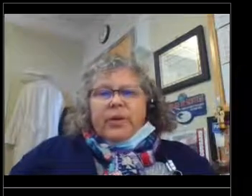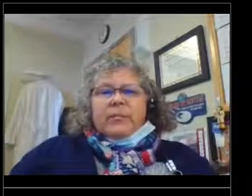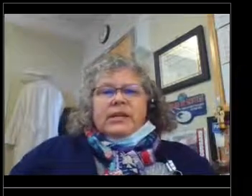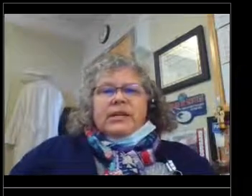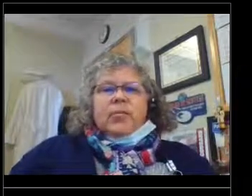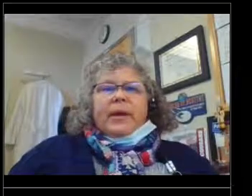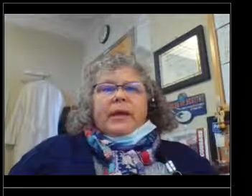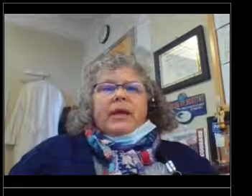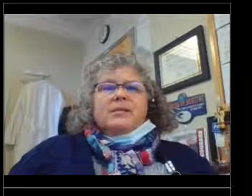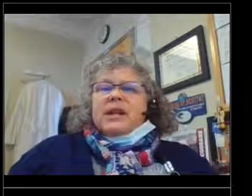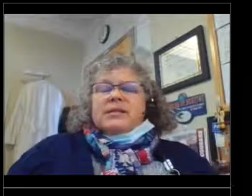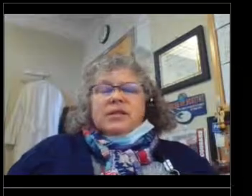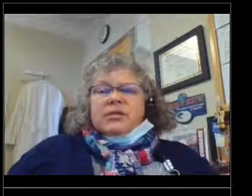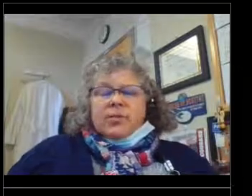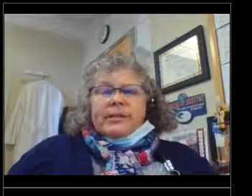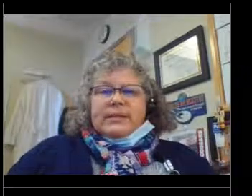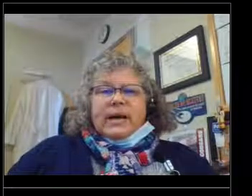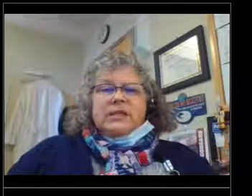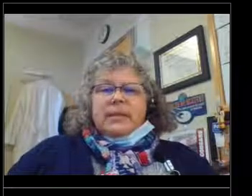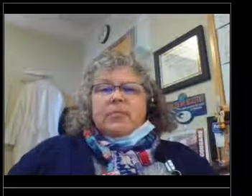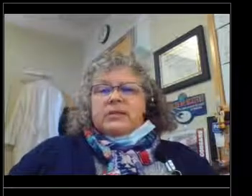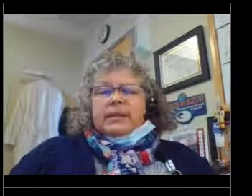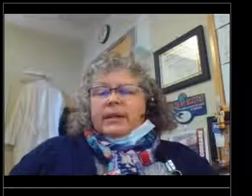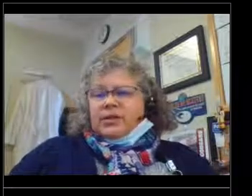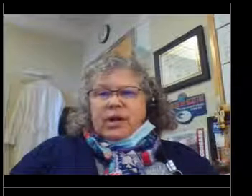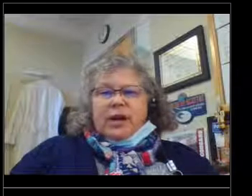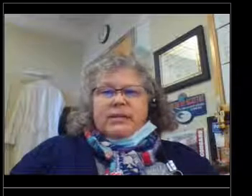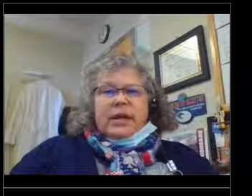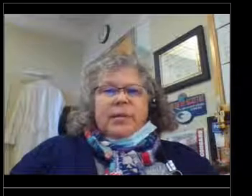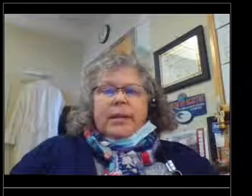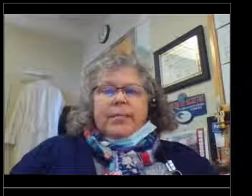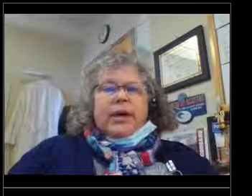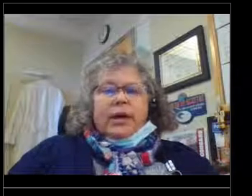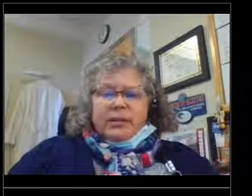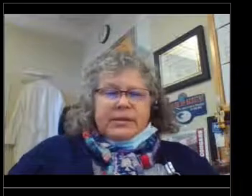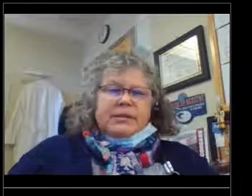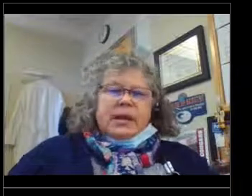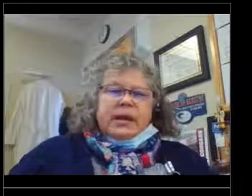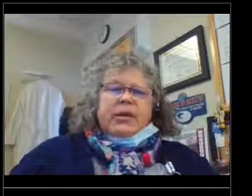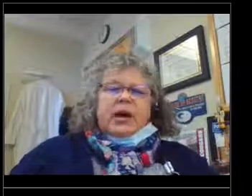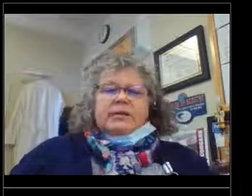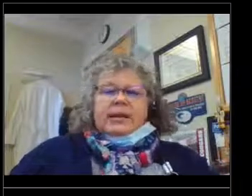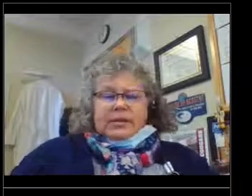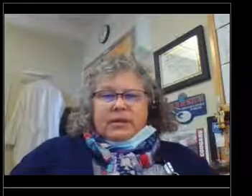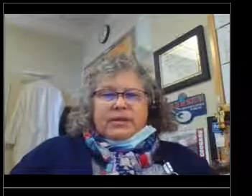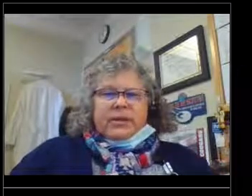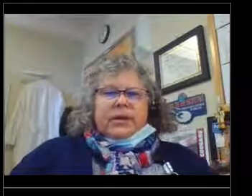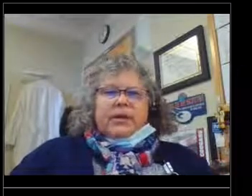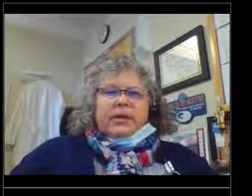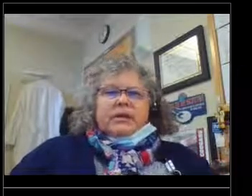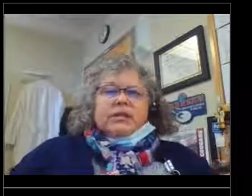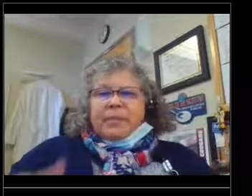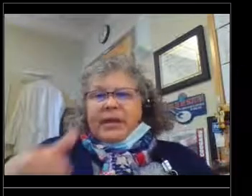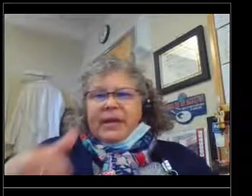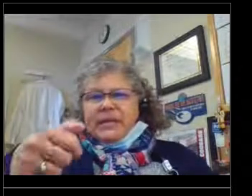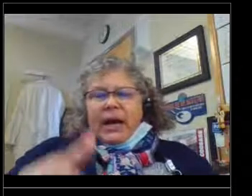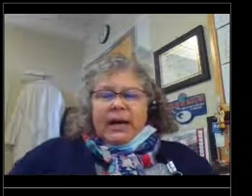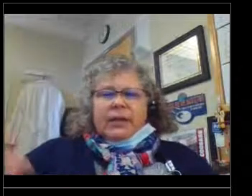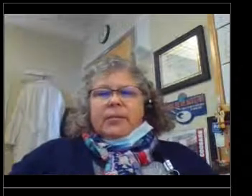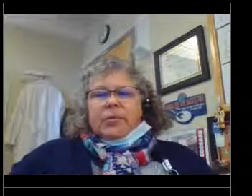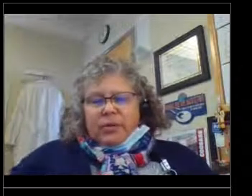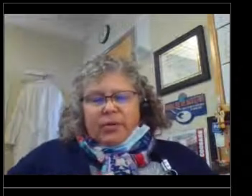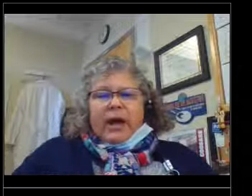phone, pretty much everybody does. So there's no reason not to be able to get your doc's name and number stuck in your contacts so that you can